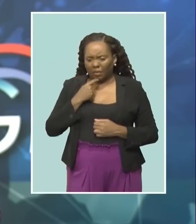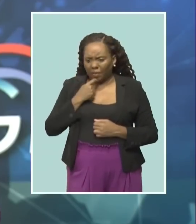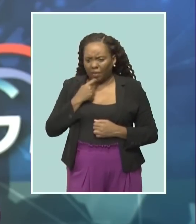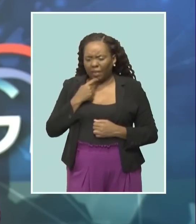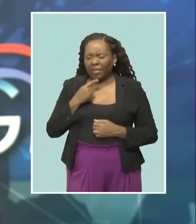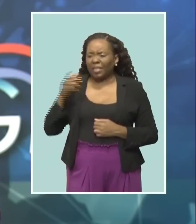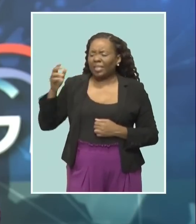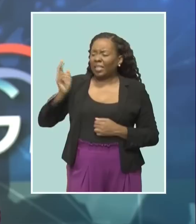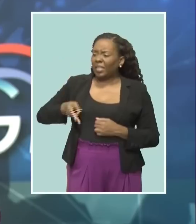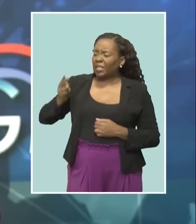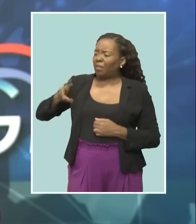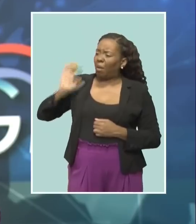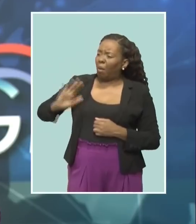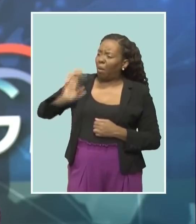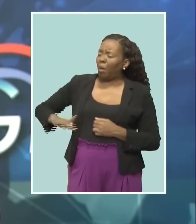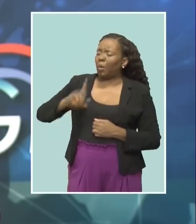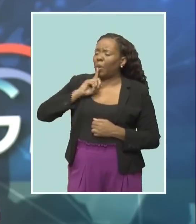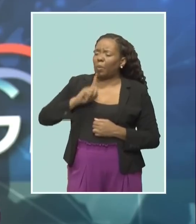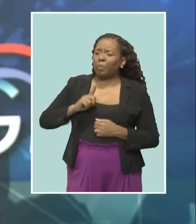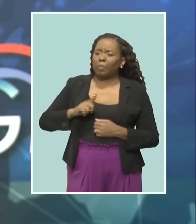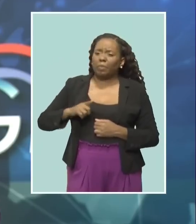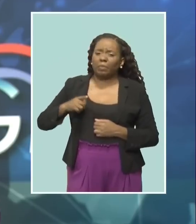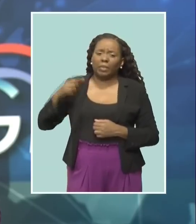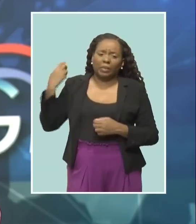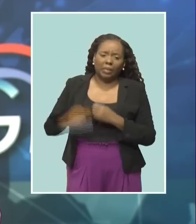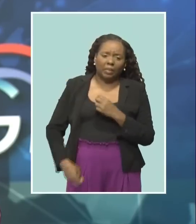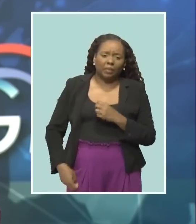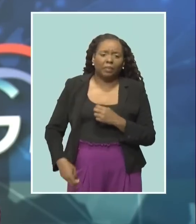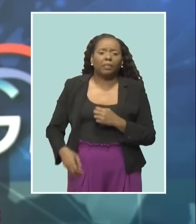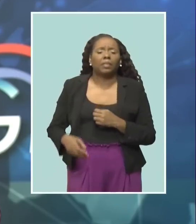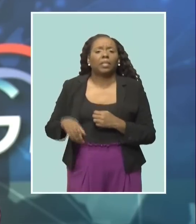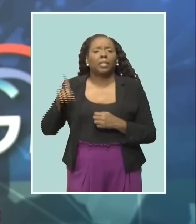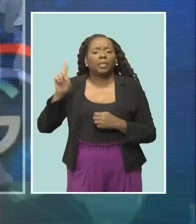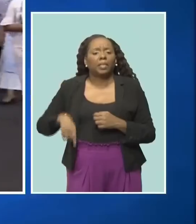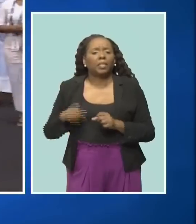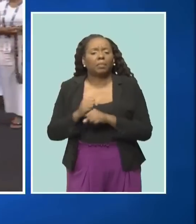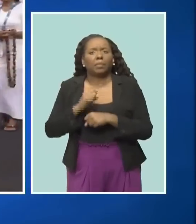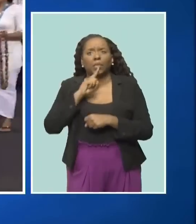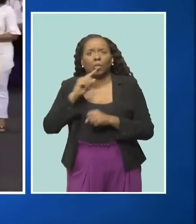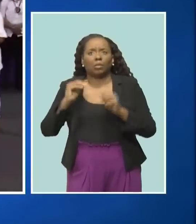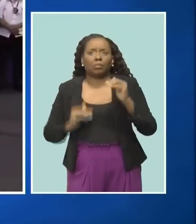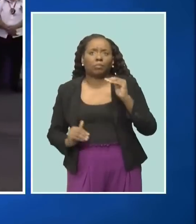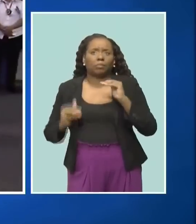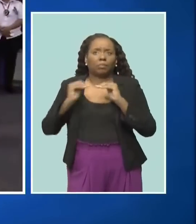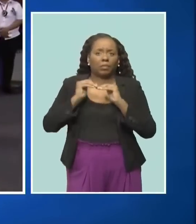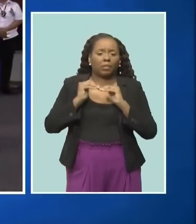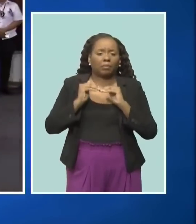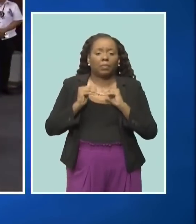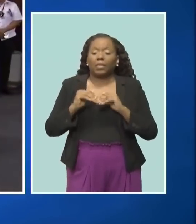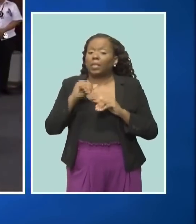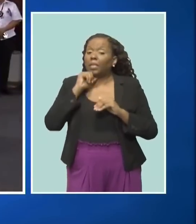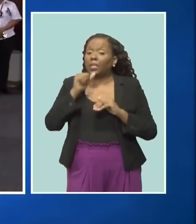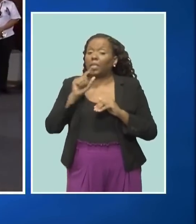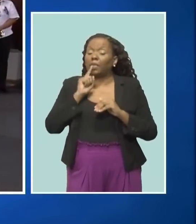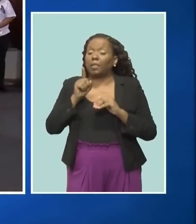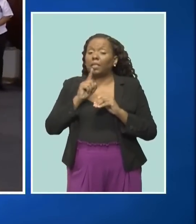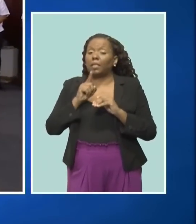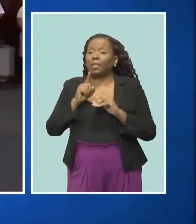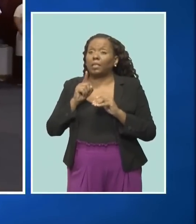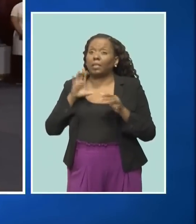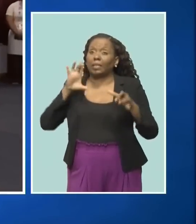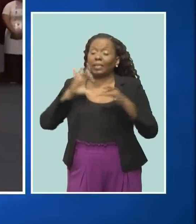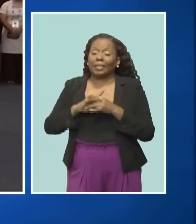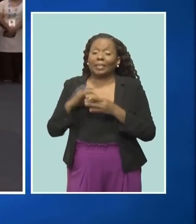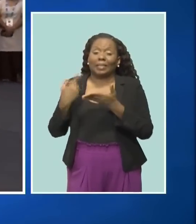and urging it to right inequalities that endure. He, however, did not directly refer to slavery during his address.